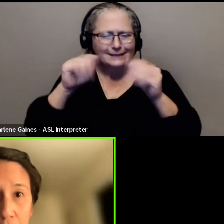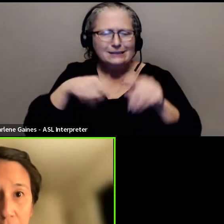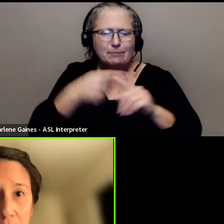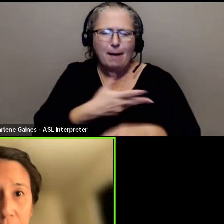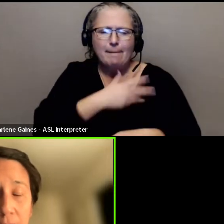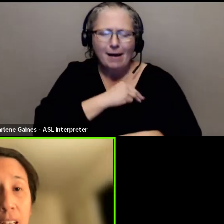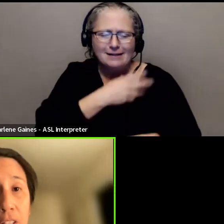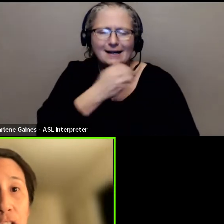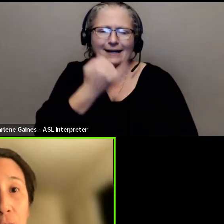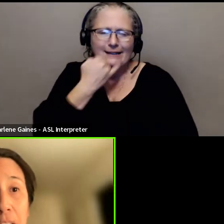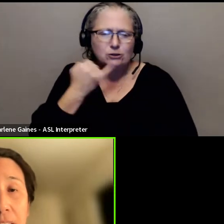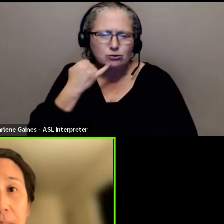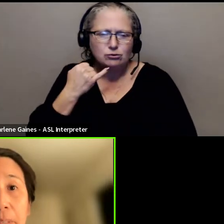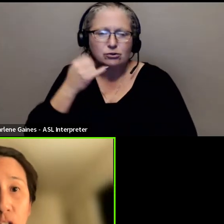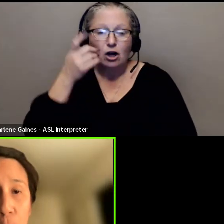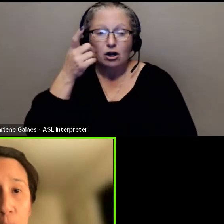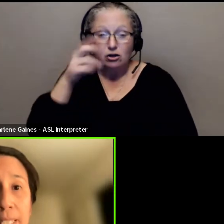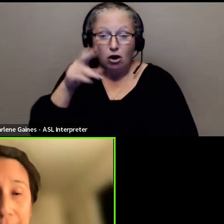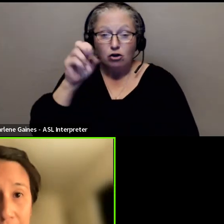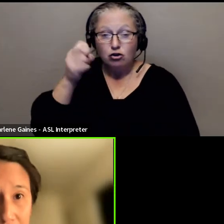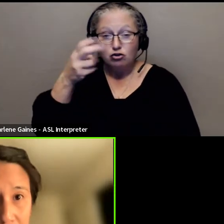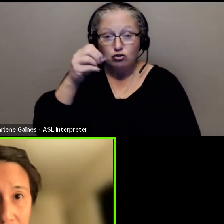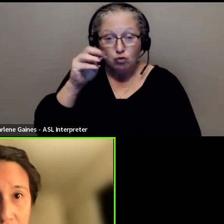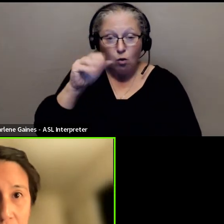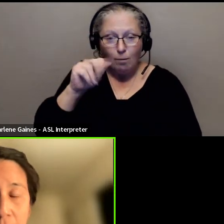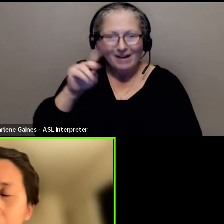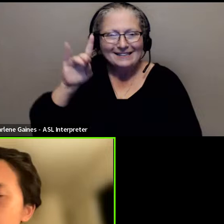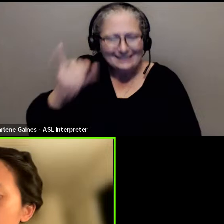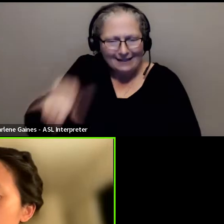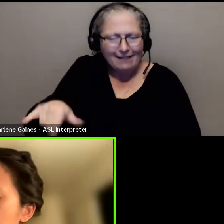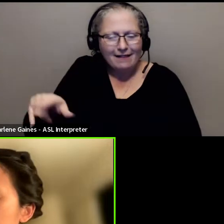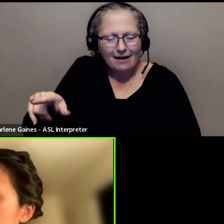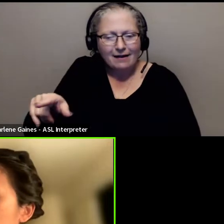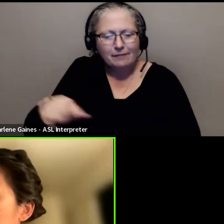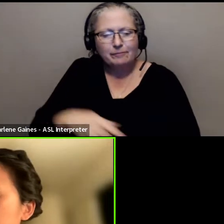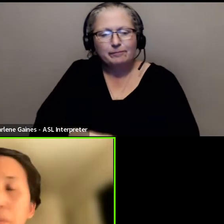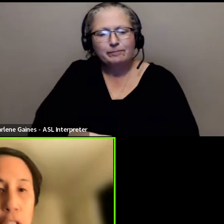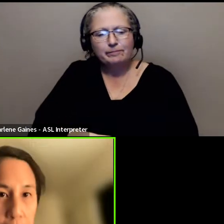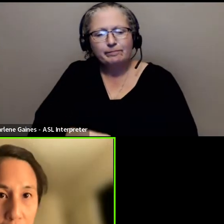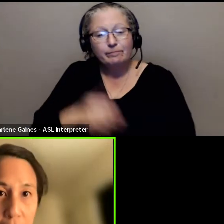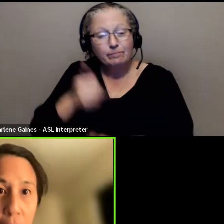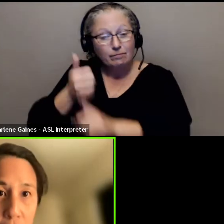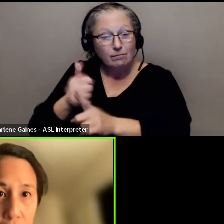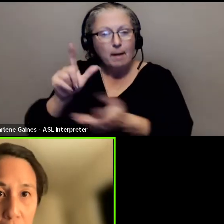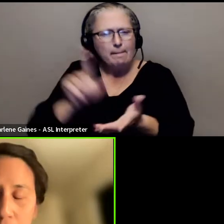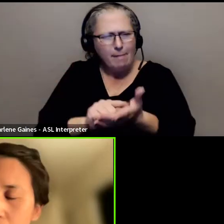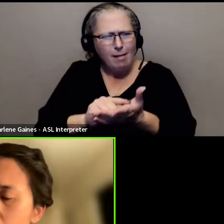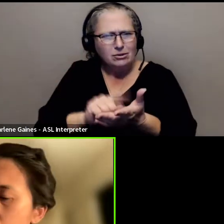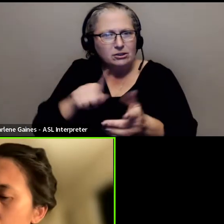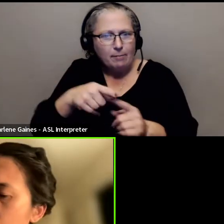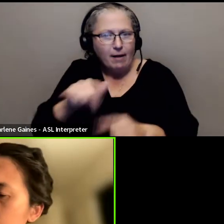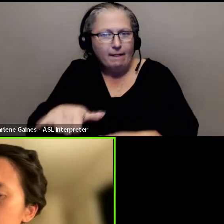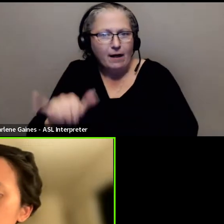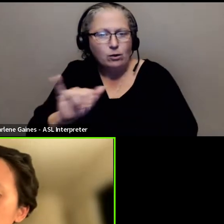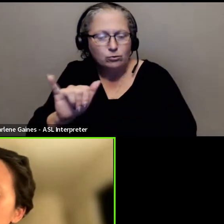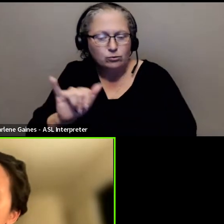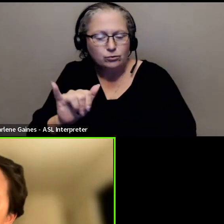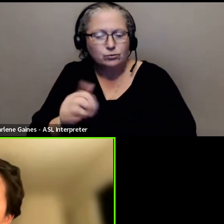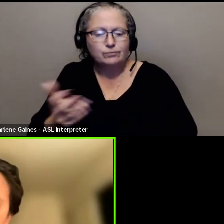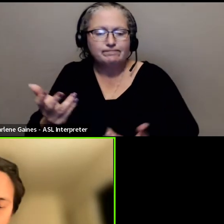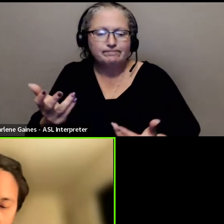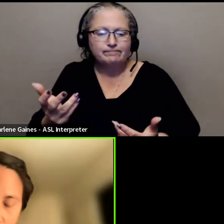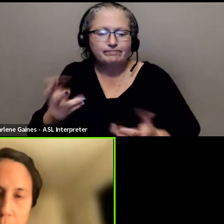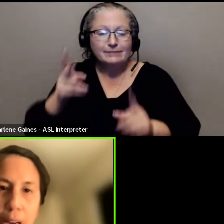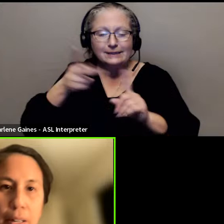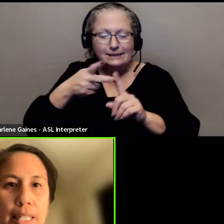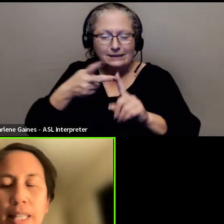and Israel, and Dr. Shamia Shoman did it. She's published about it also. So the